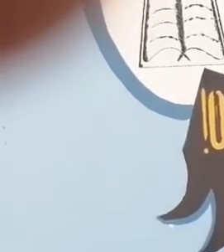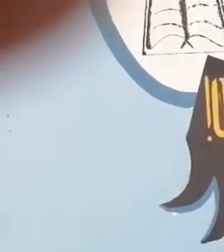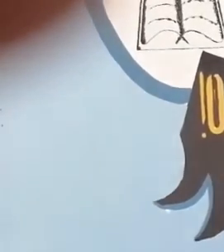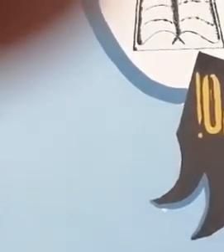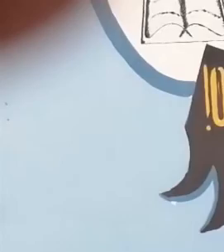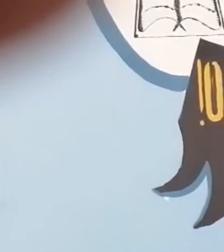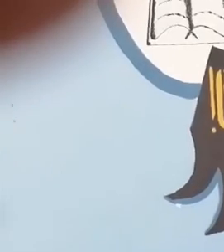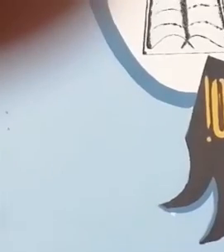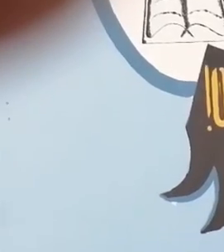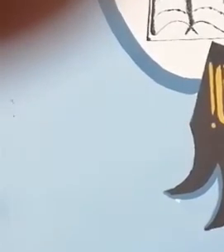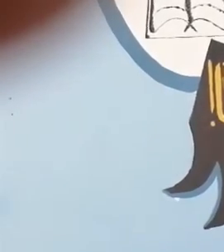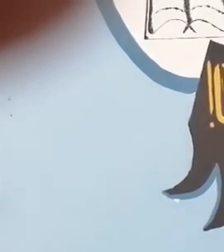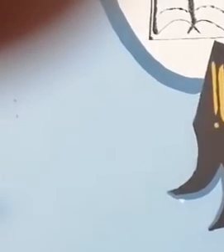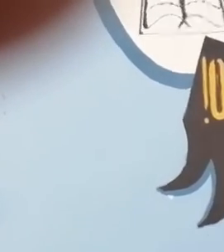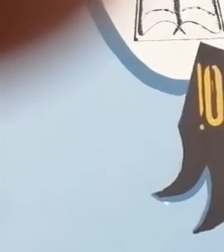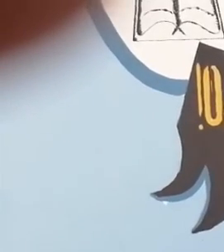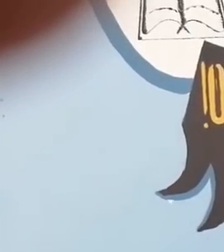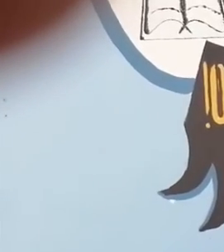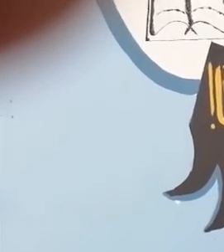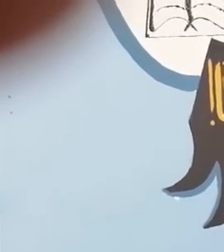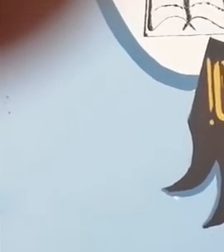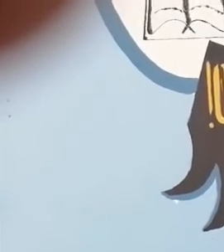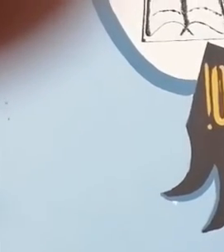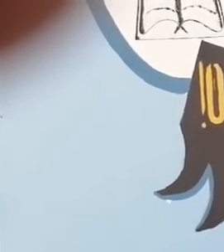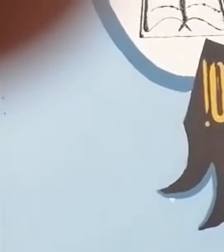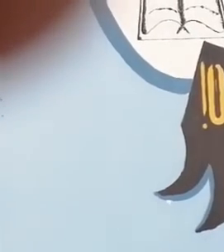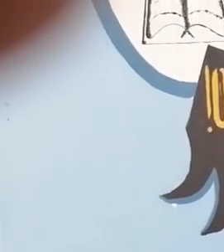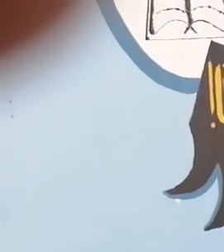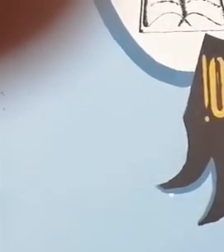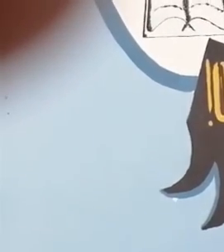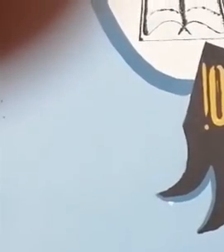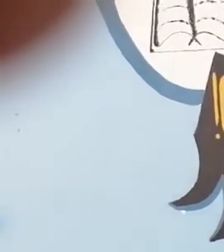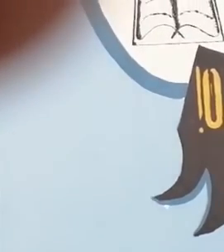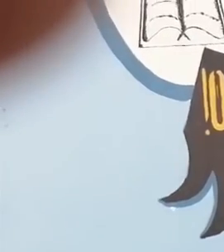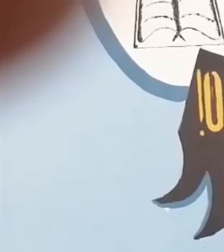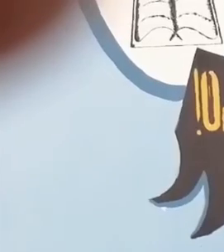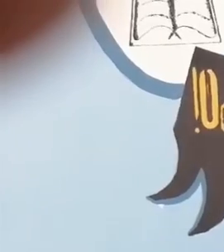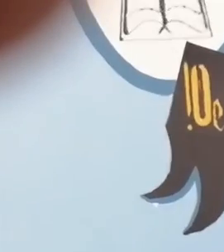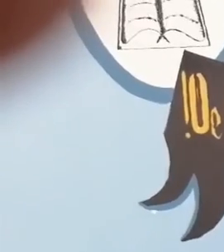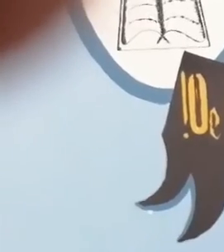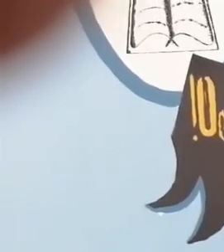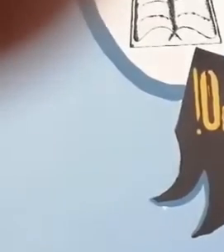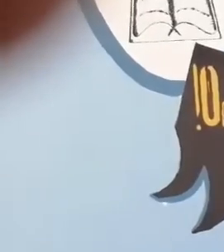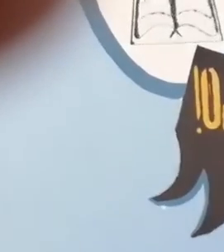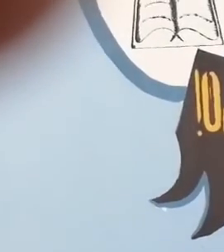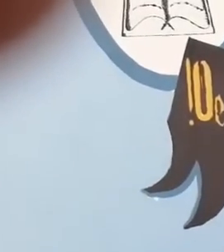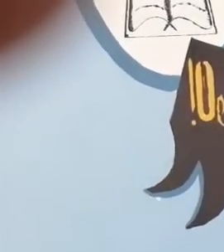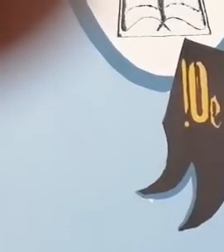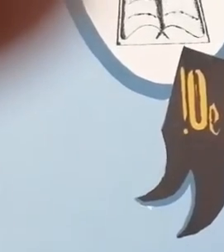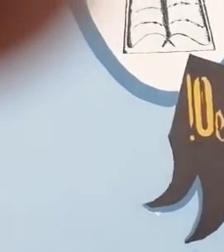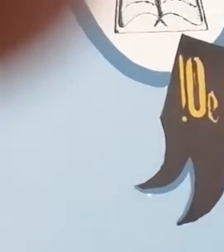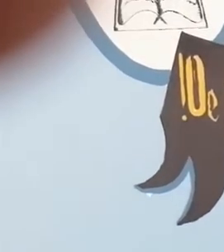books. Whatever you pick up, read. For you to keep your mind active. Yes. Once the schools reopen with the help of